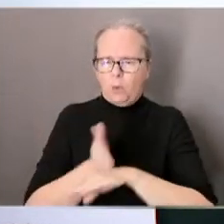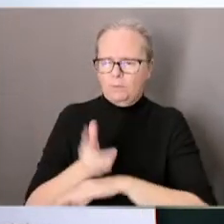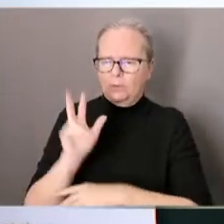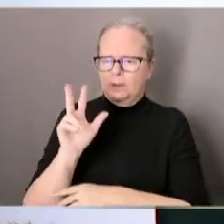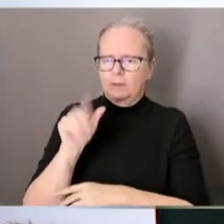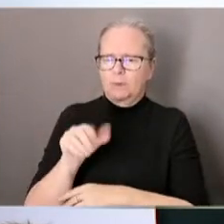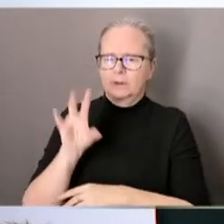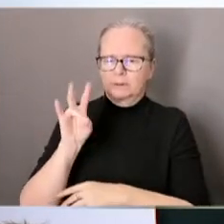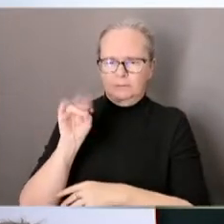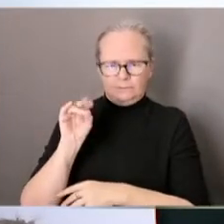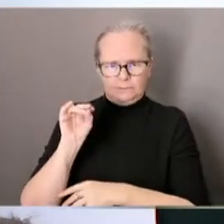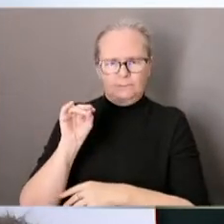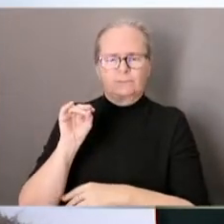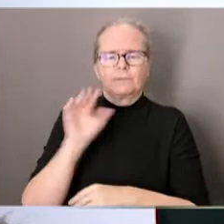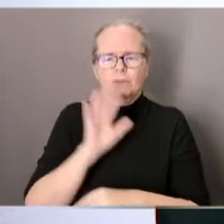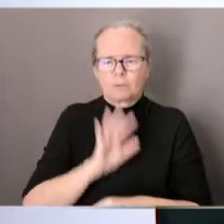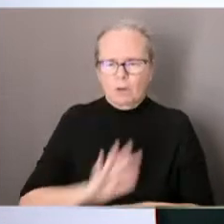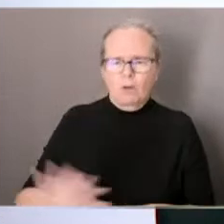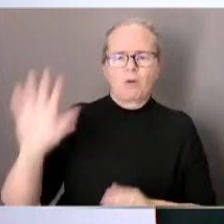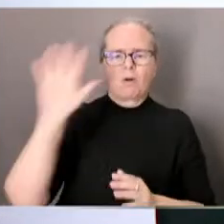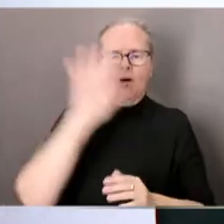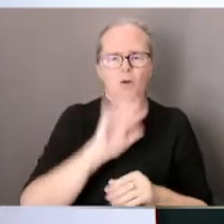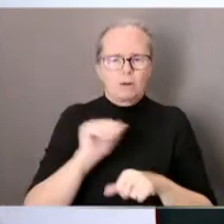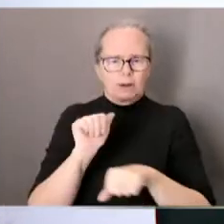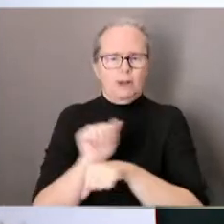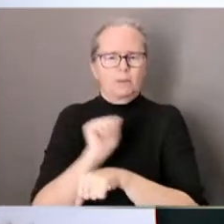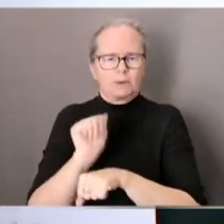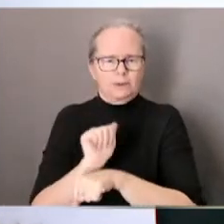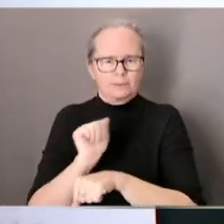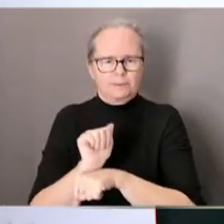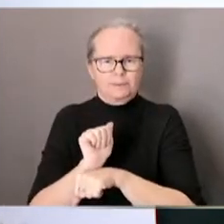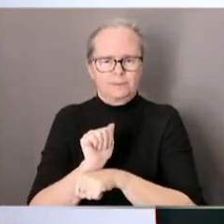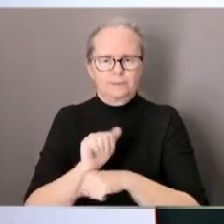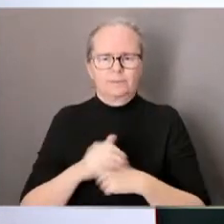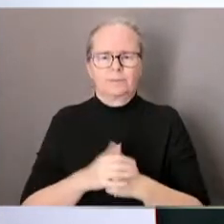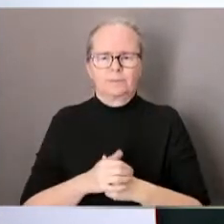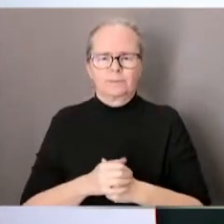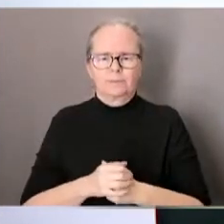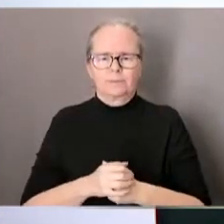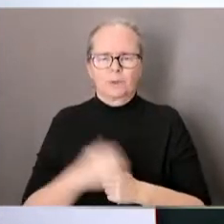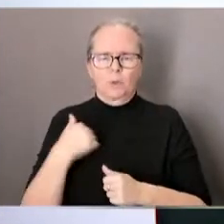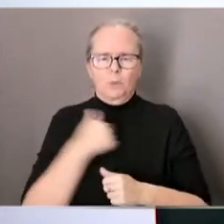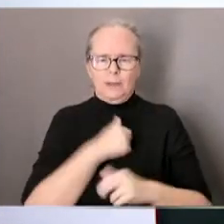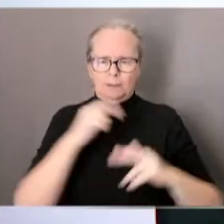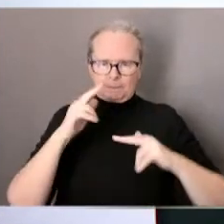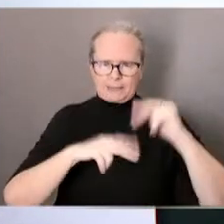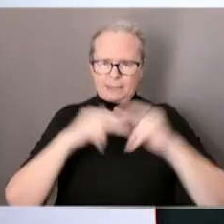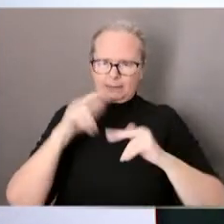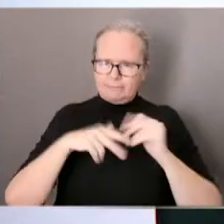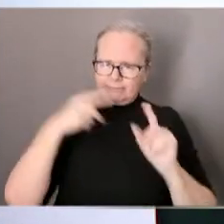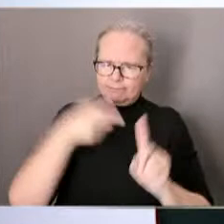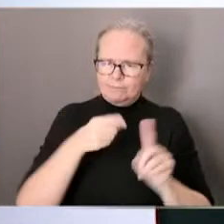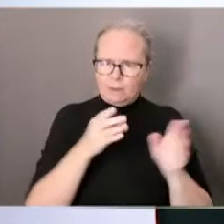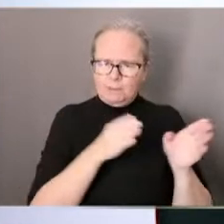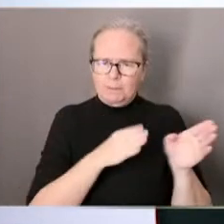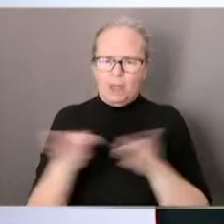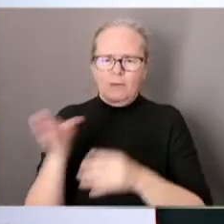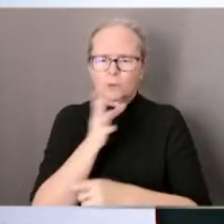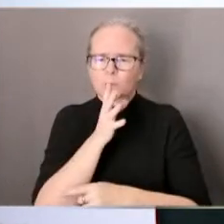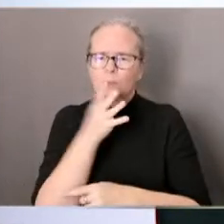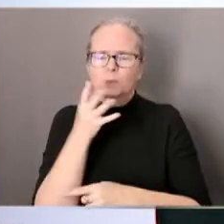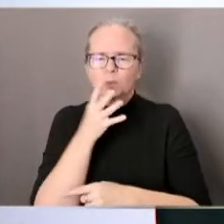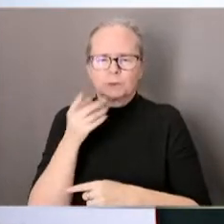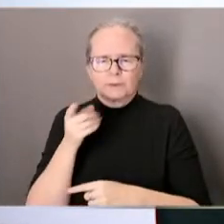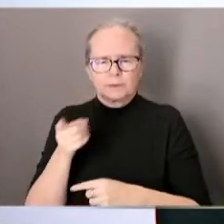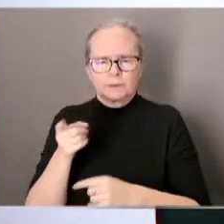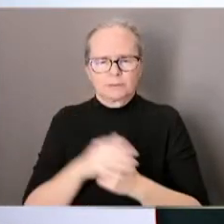engagements the minister built the economic development in rural Alberta plan several themes were brought up that will guide the plan's strategic